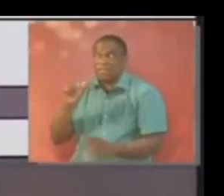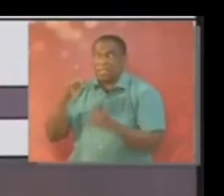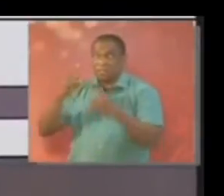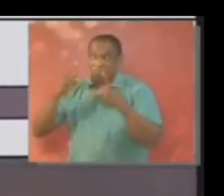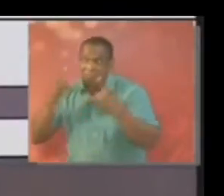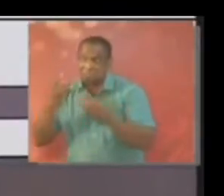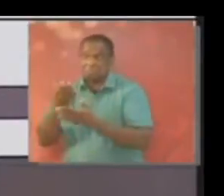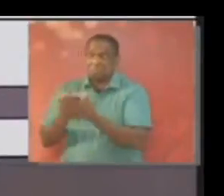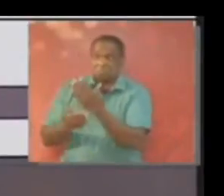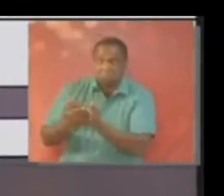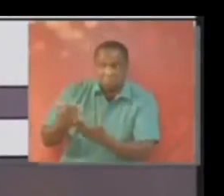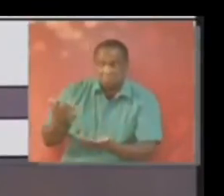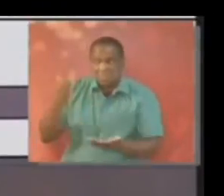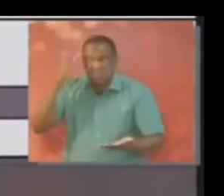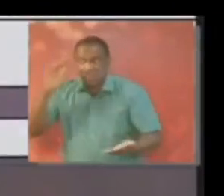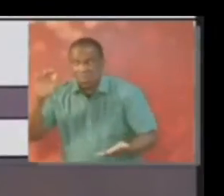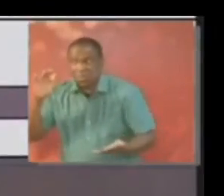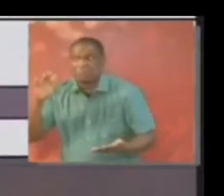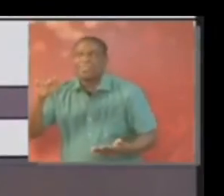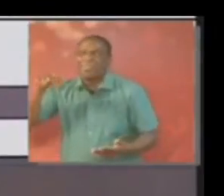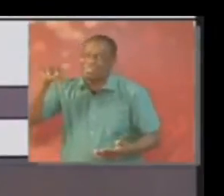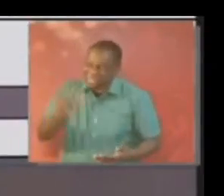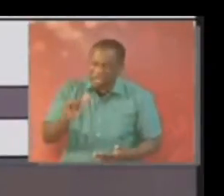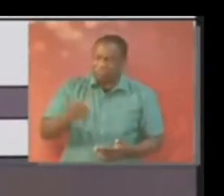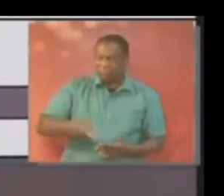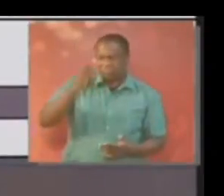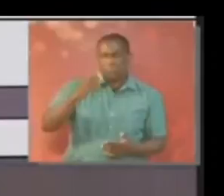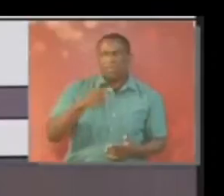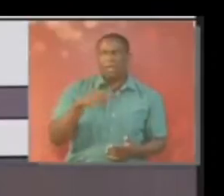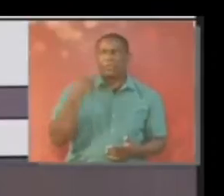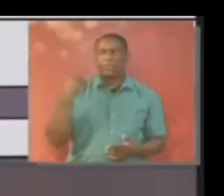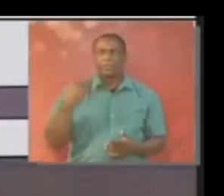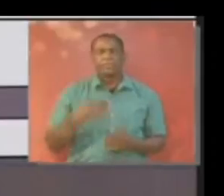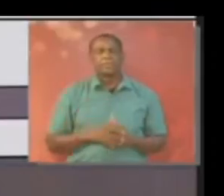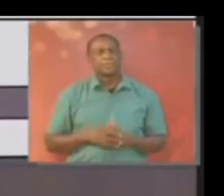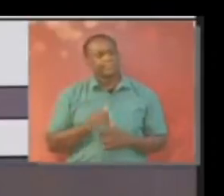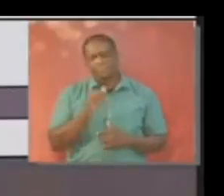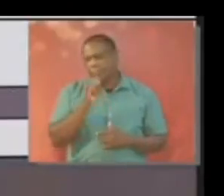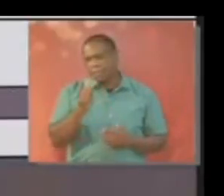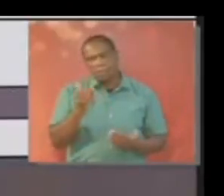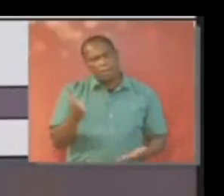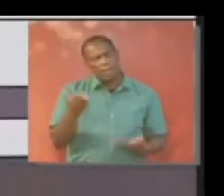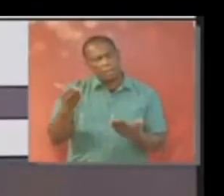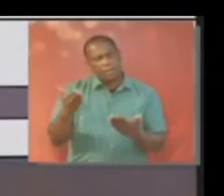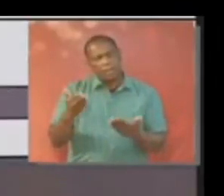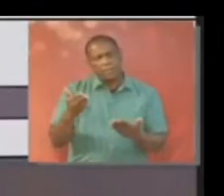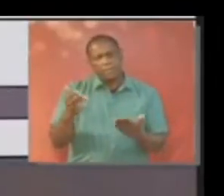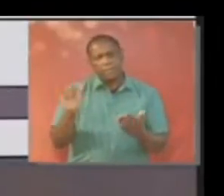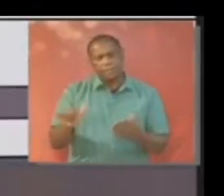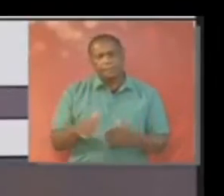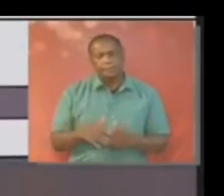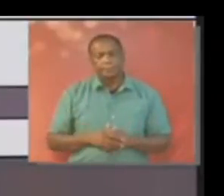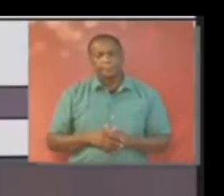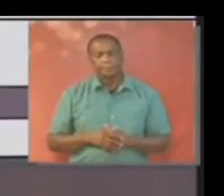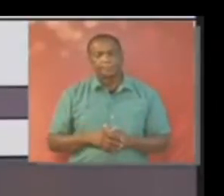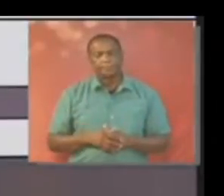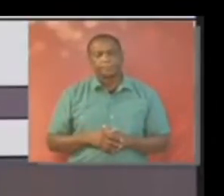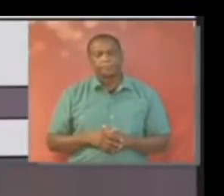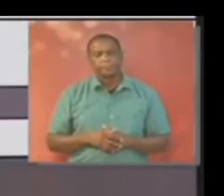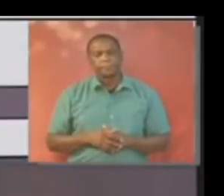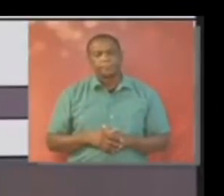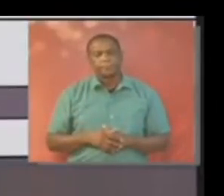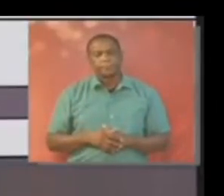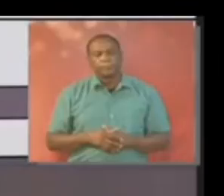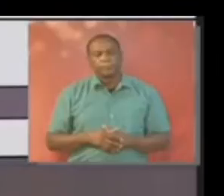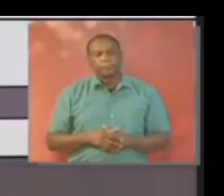closely with one another. That would be very, very high risk. That would be not recommended. And with regard now to our kids not